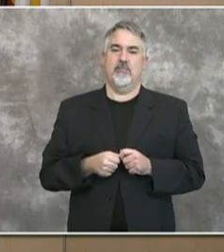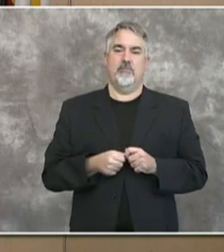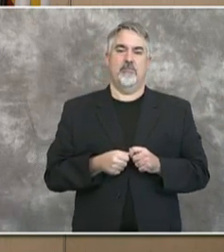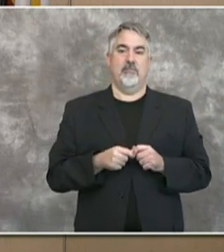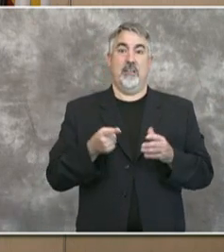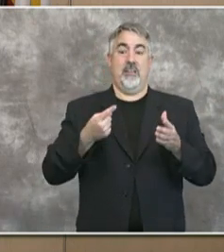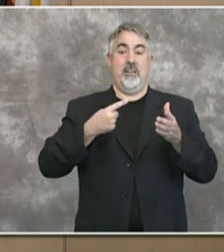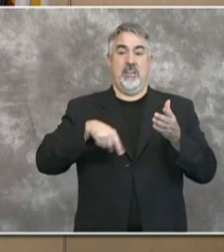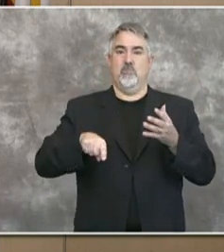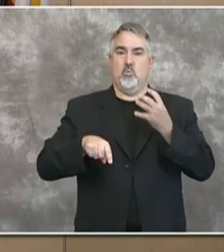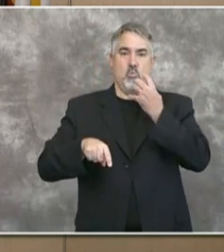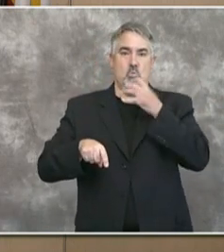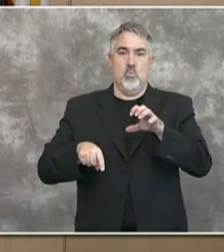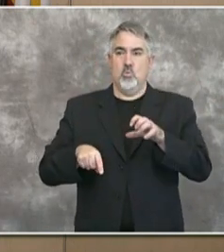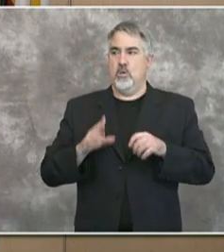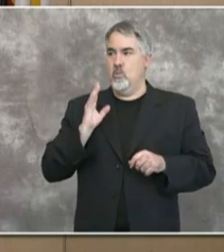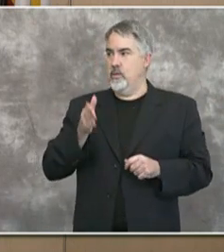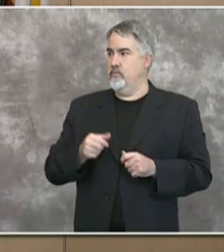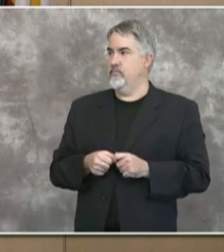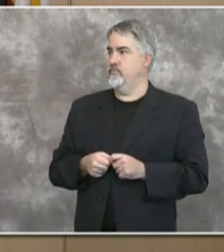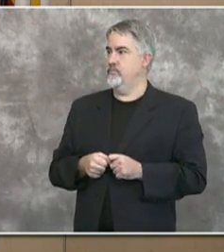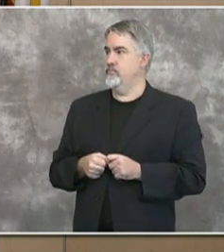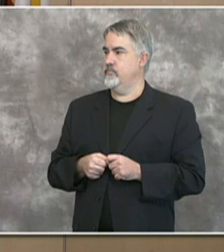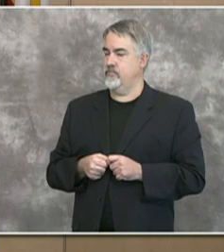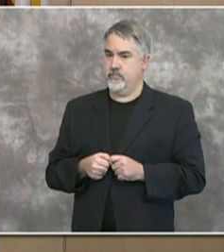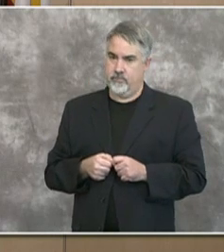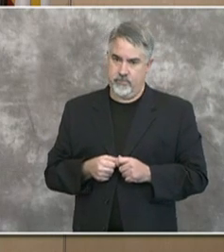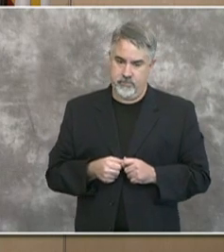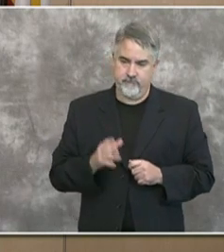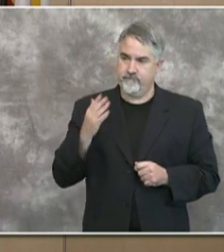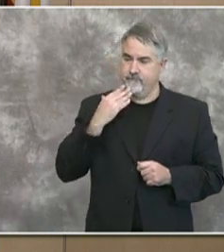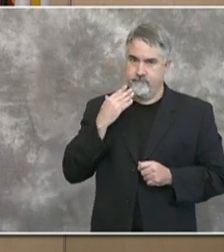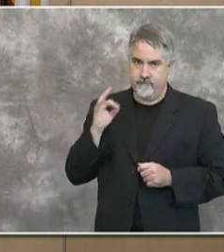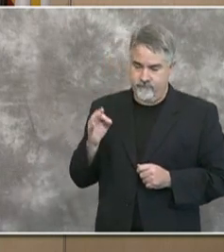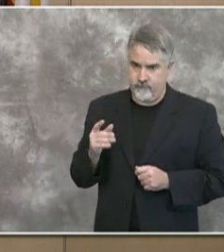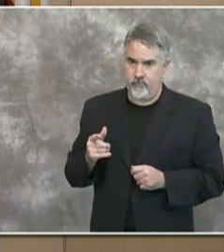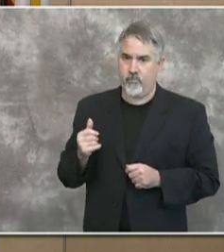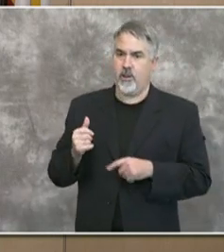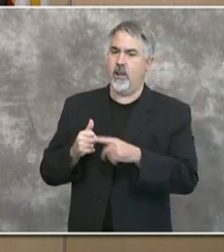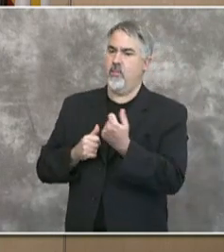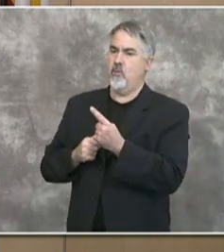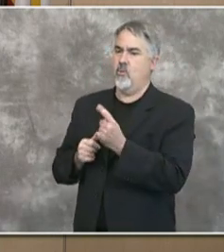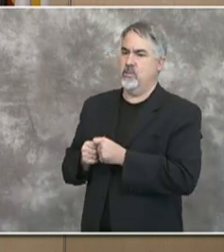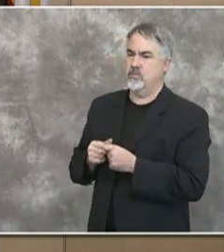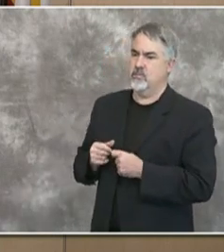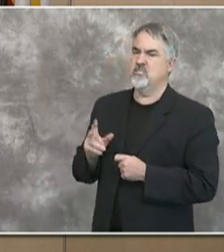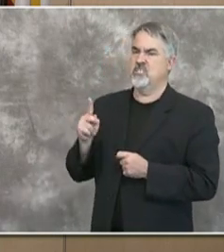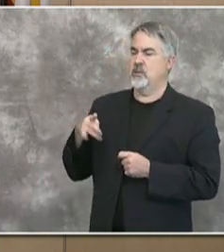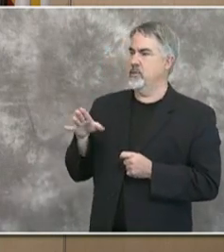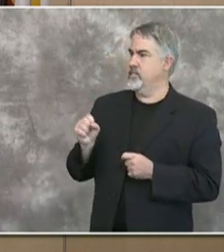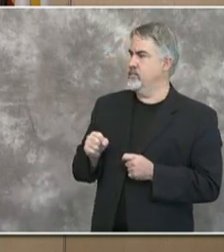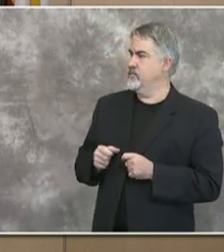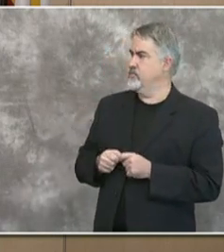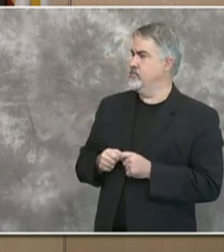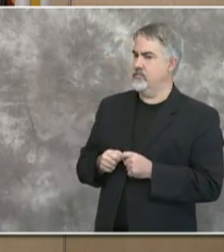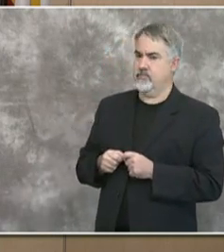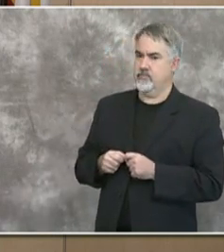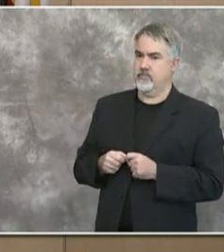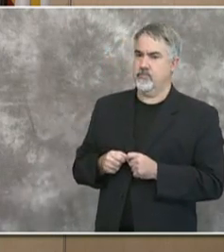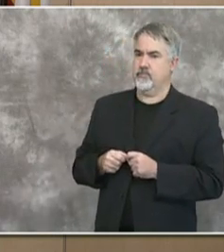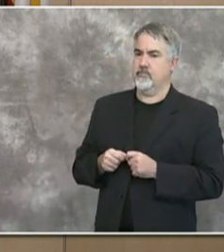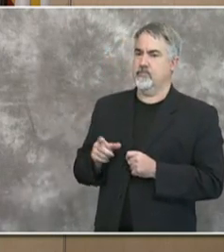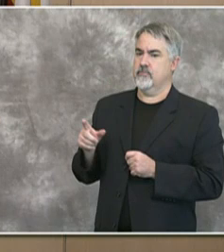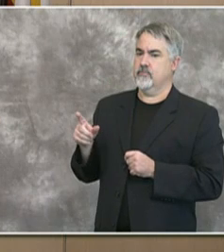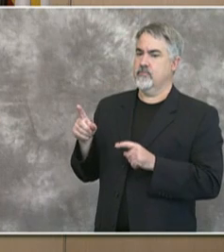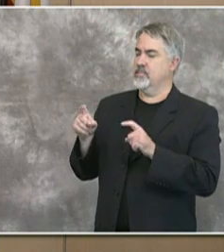heat. Thank you, Dr. Wooten. I actually have a question from Taryn Mento with KPBS. The testing task force will meet